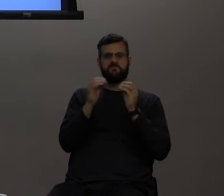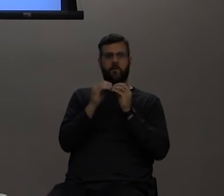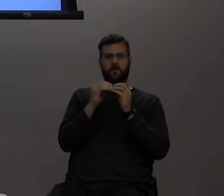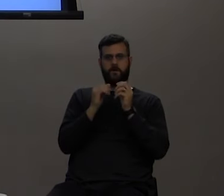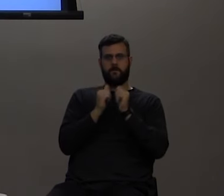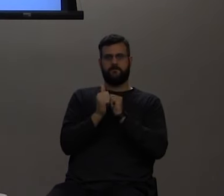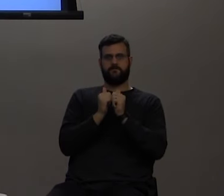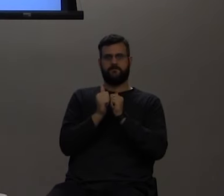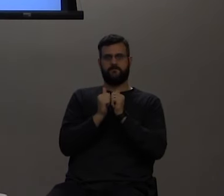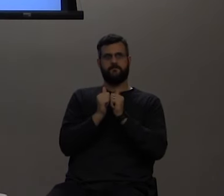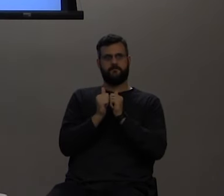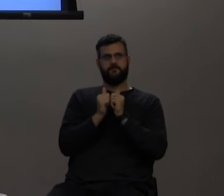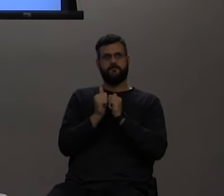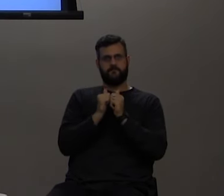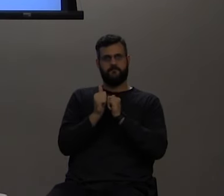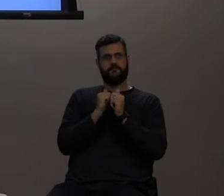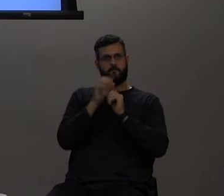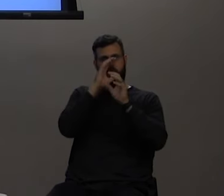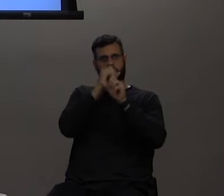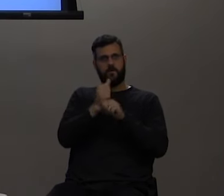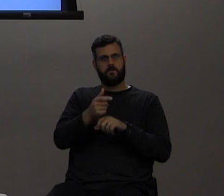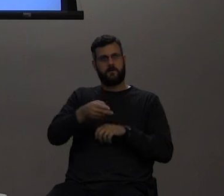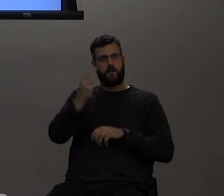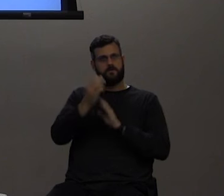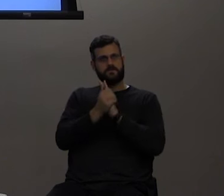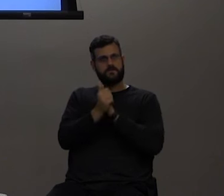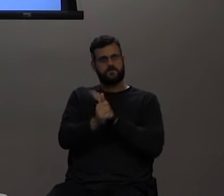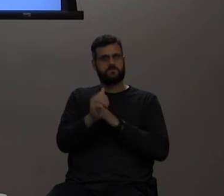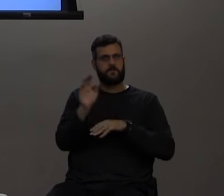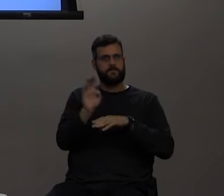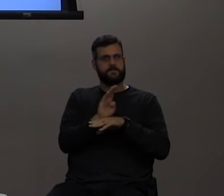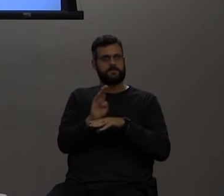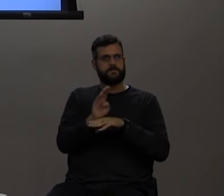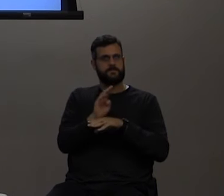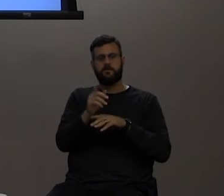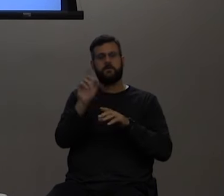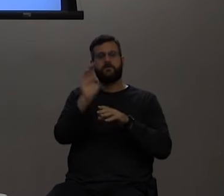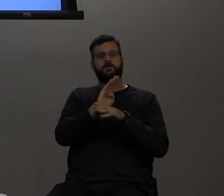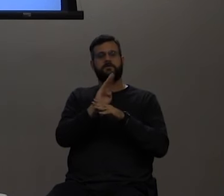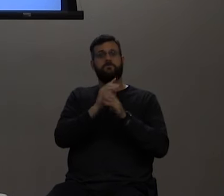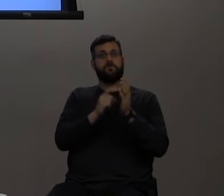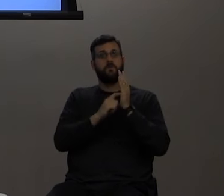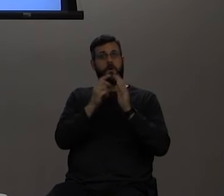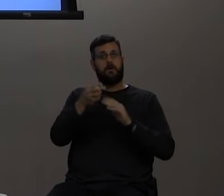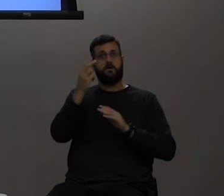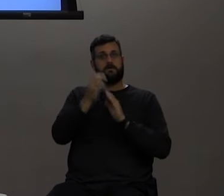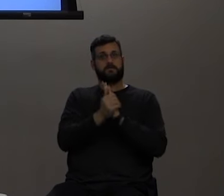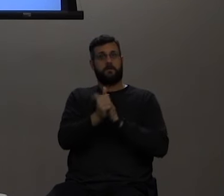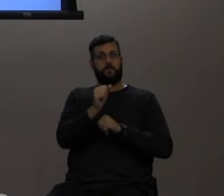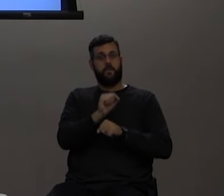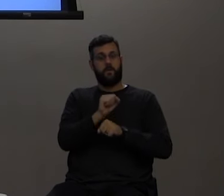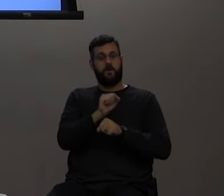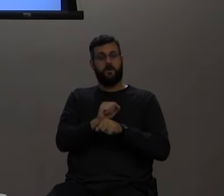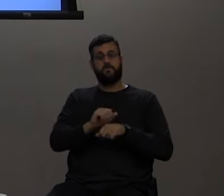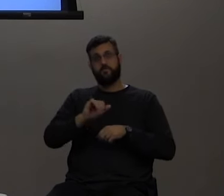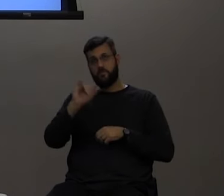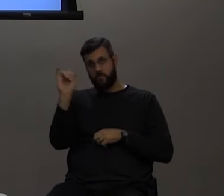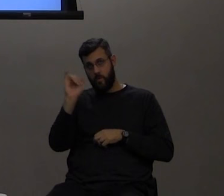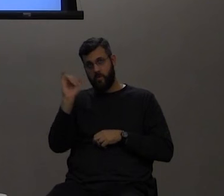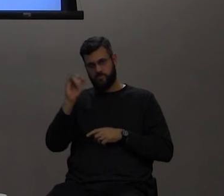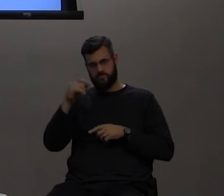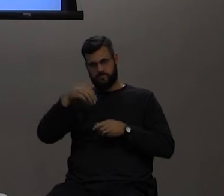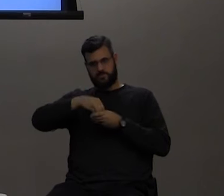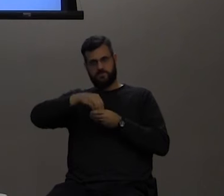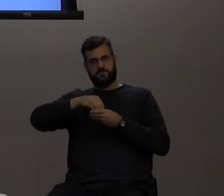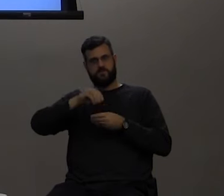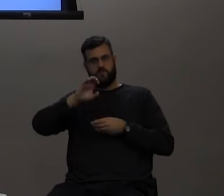more competitive in attracting higher skill businesses who require higher skill employees, but there's also a